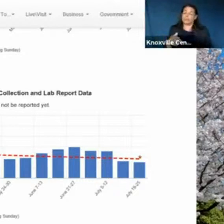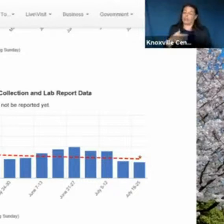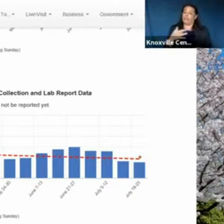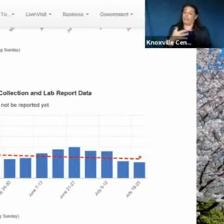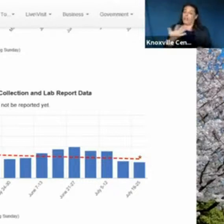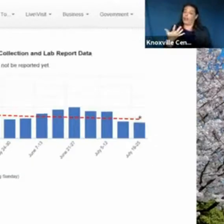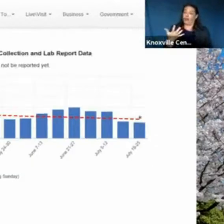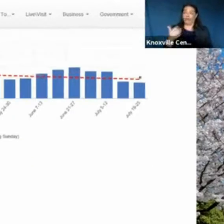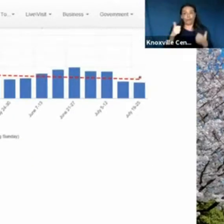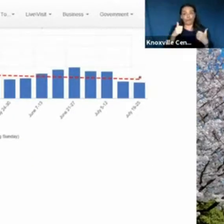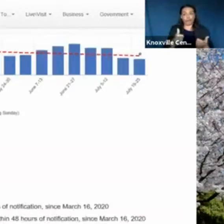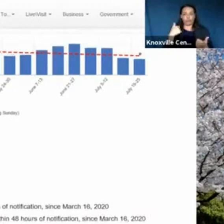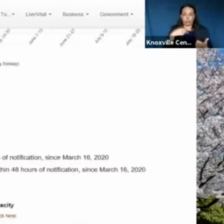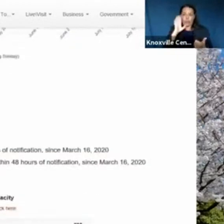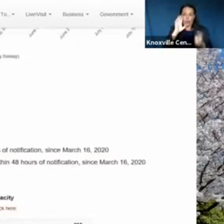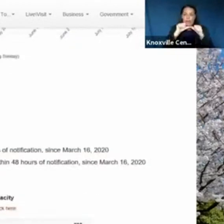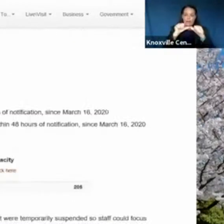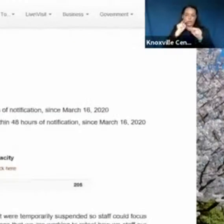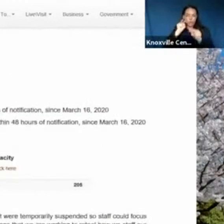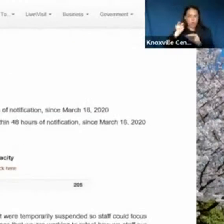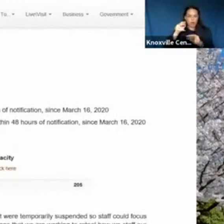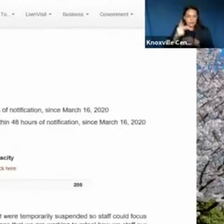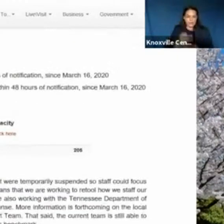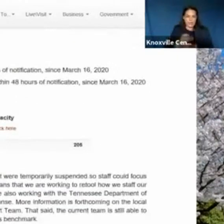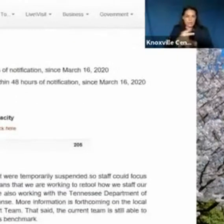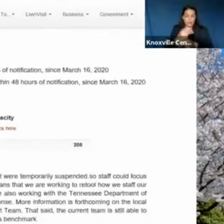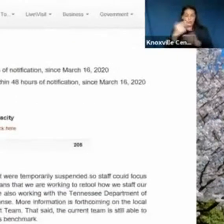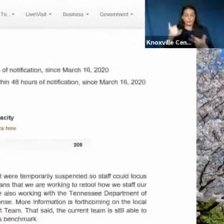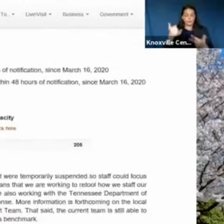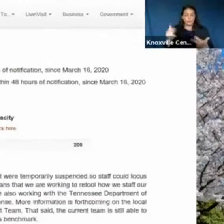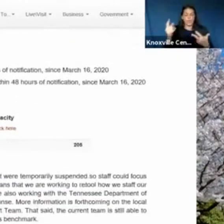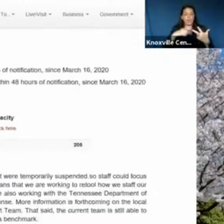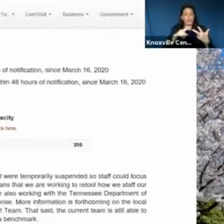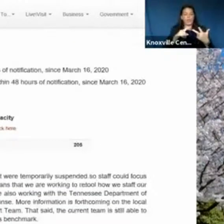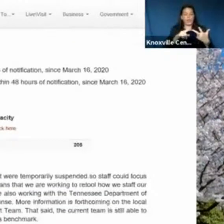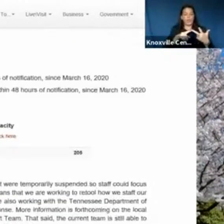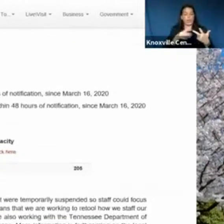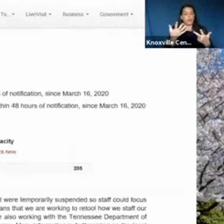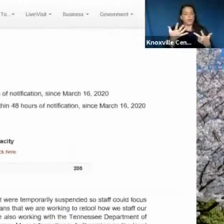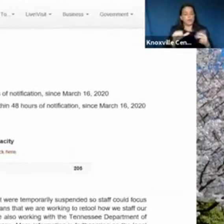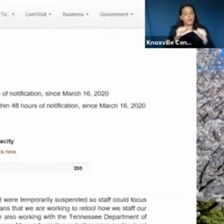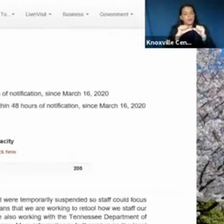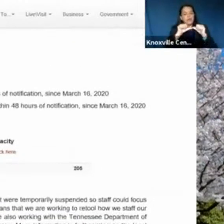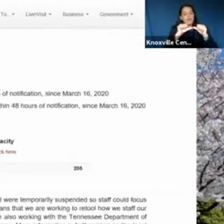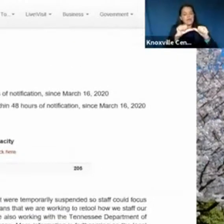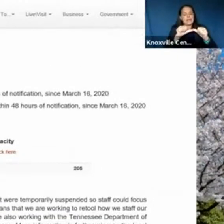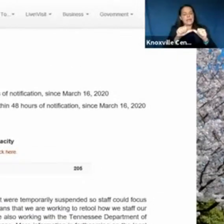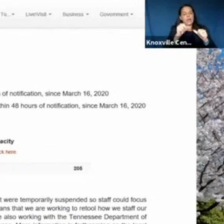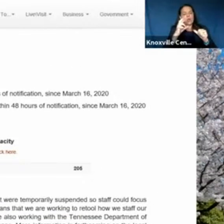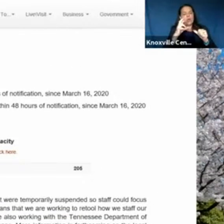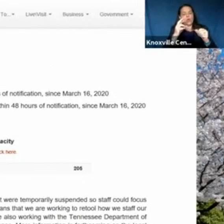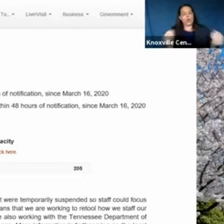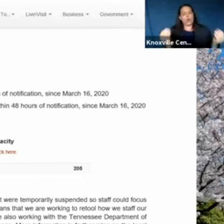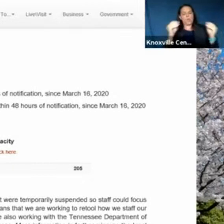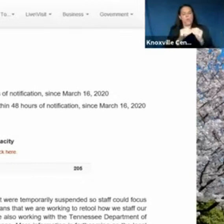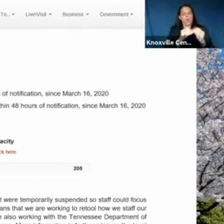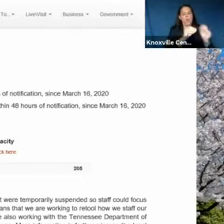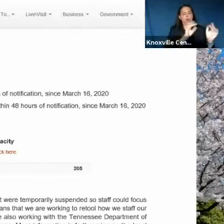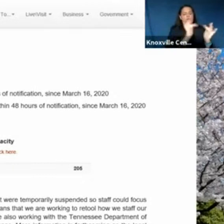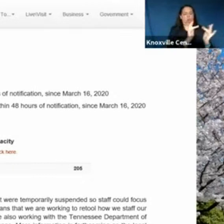to watch it closely. Now on to our third benchmark, sustained or increased public health